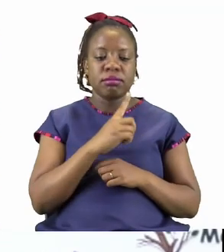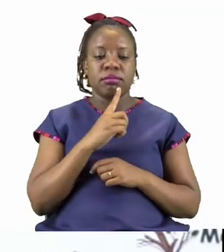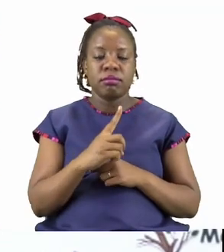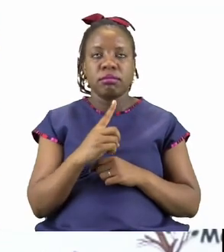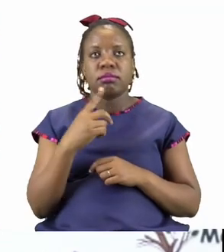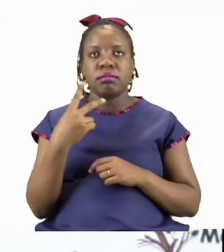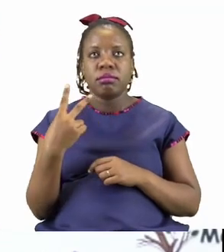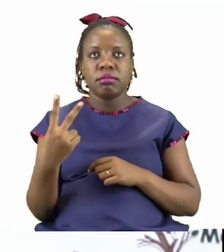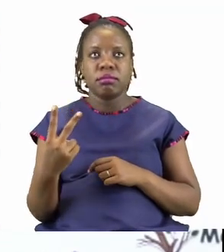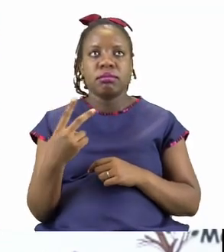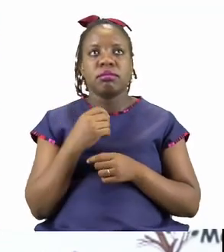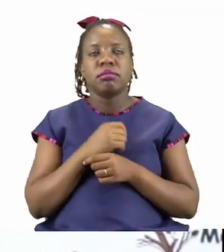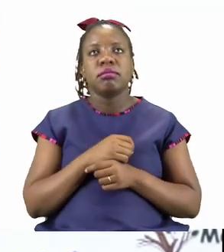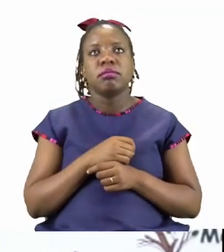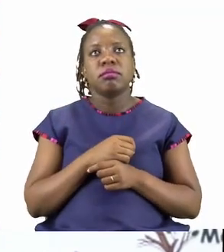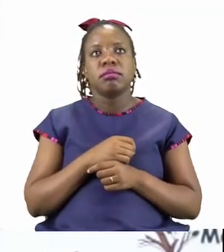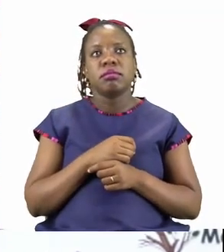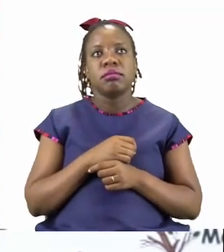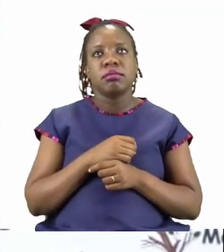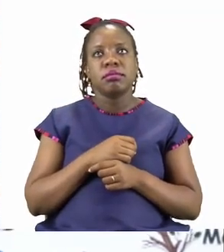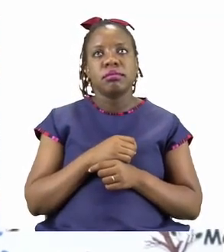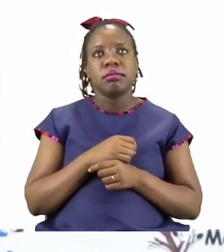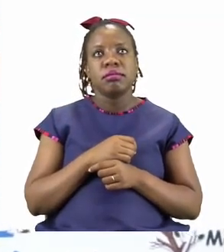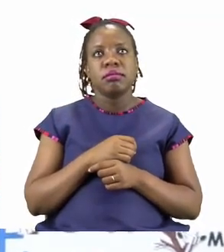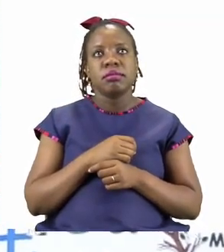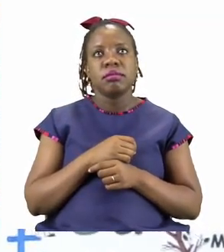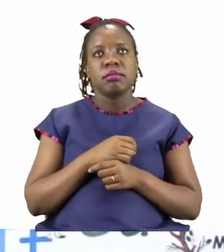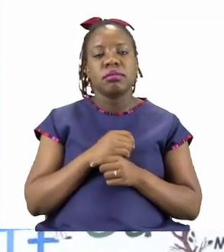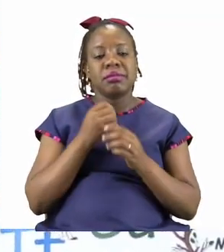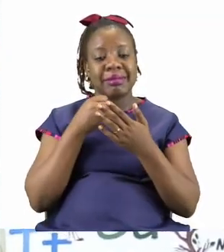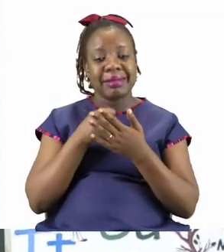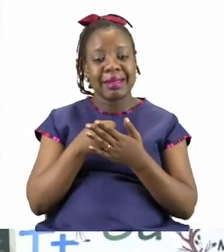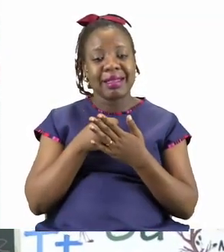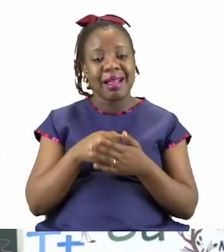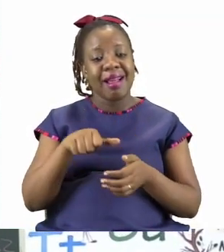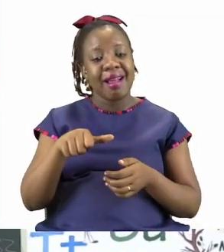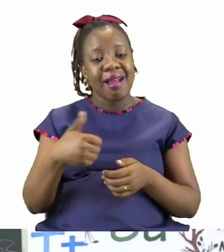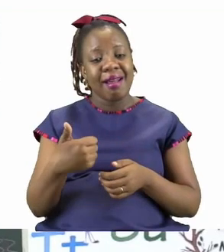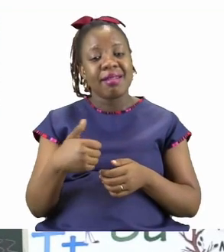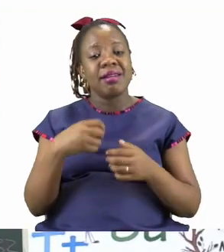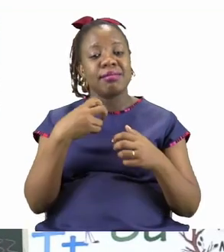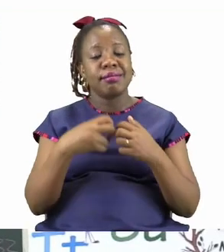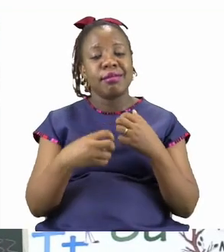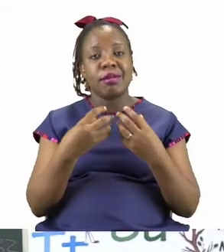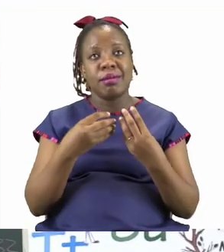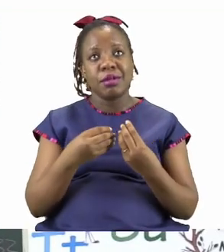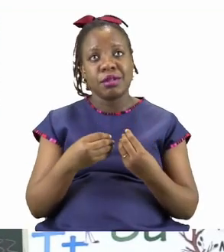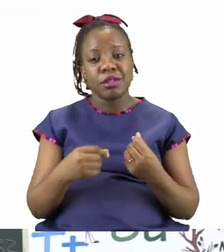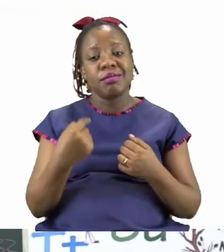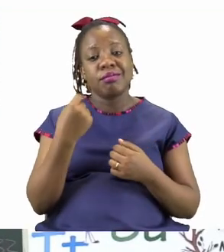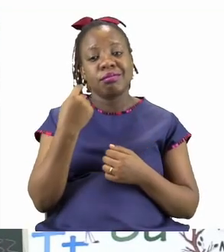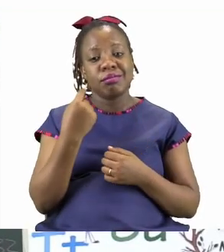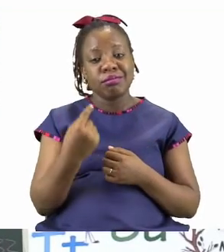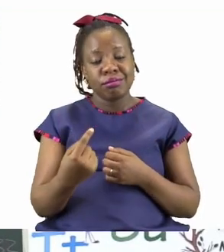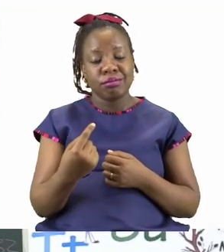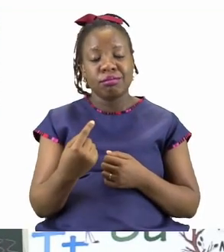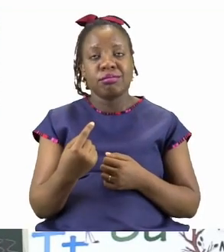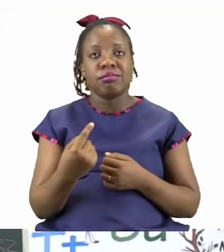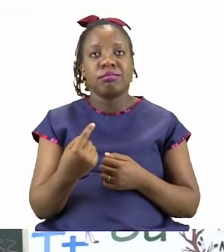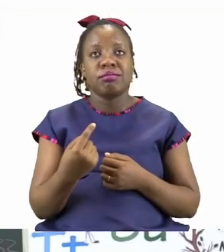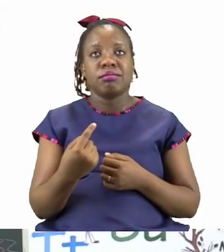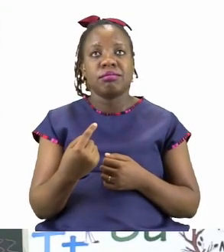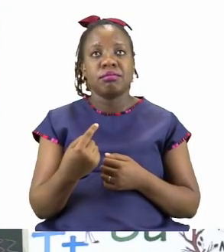112. Now everyone, I want you to try and do all the other problem sums on your own.